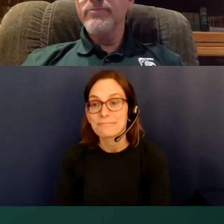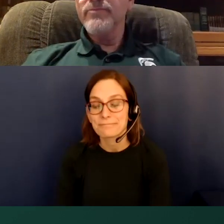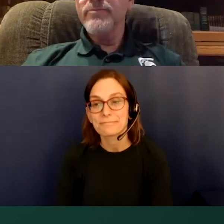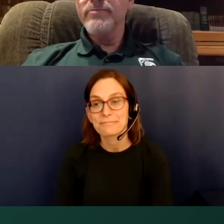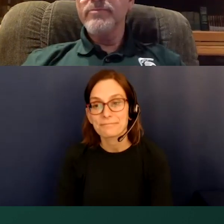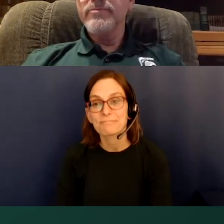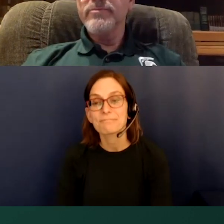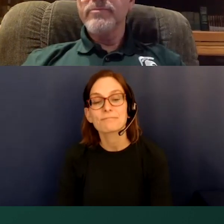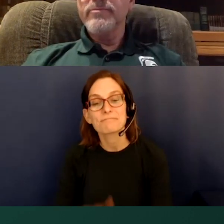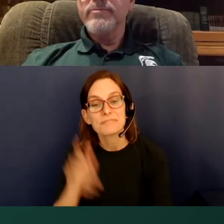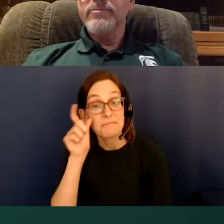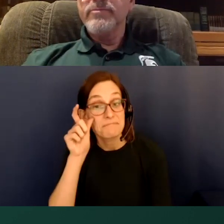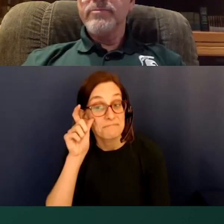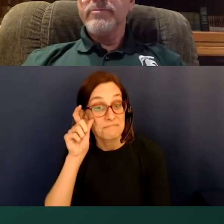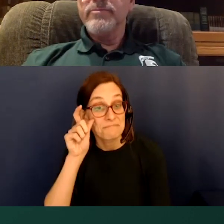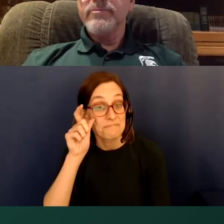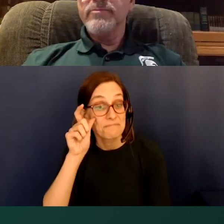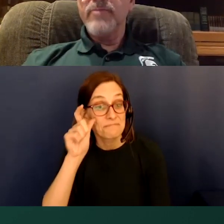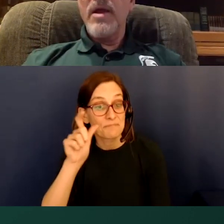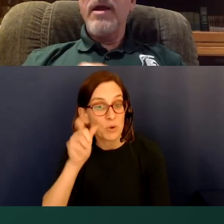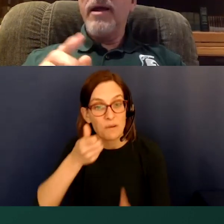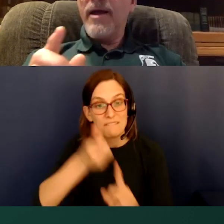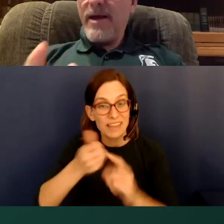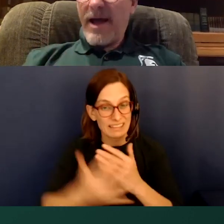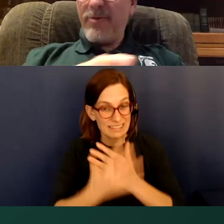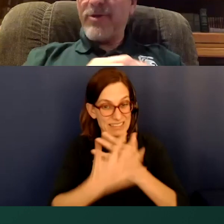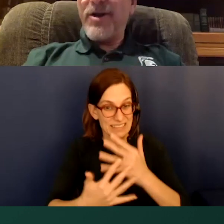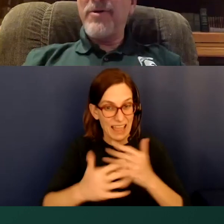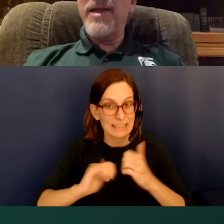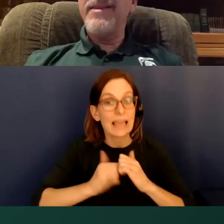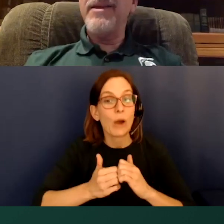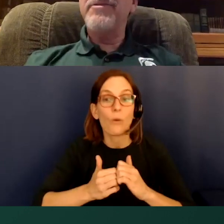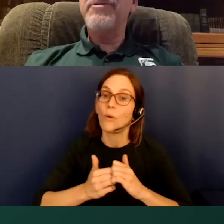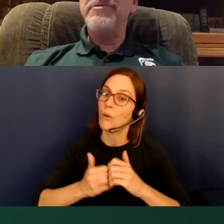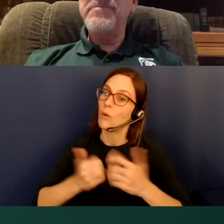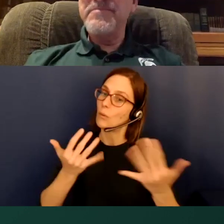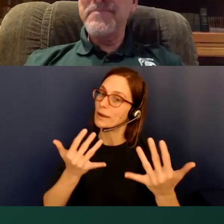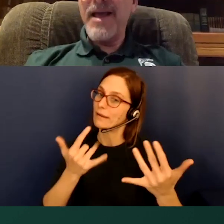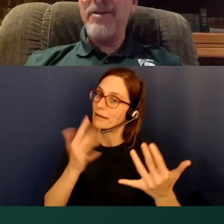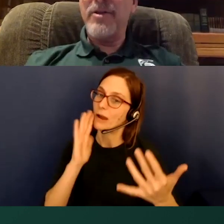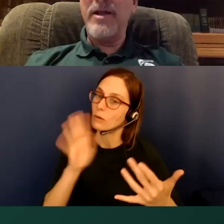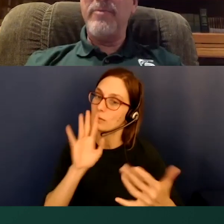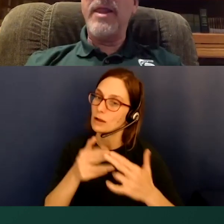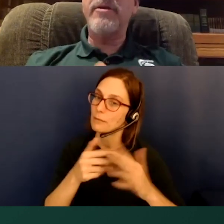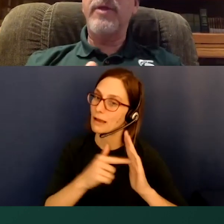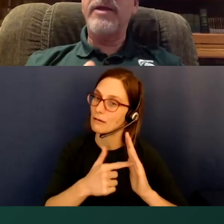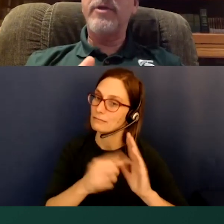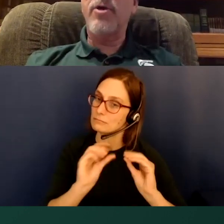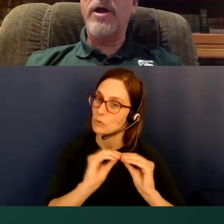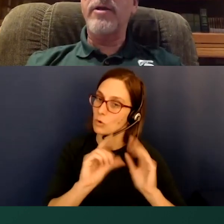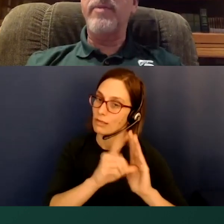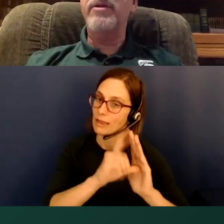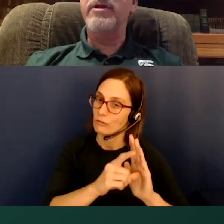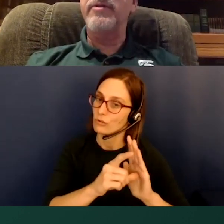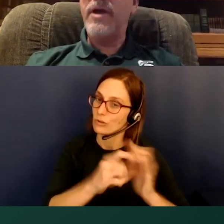Okay. How does the moon affect the tides? I will talk about that later too. I'll just Okay. the last thing in this